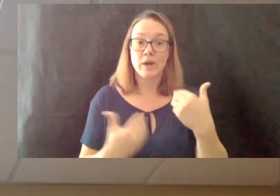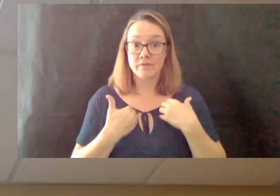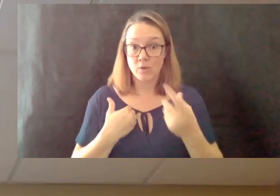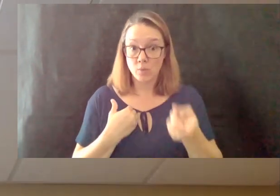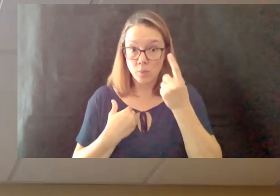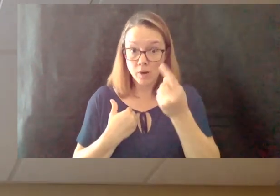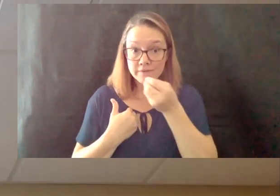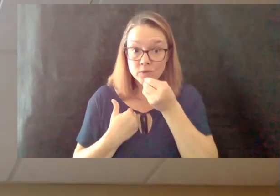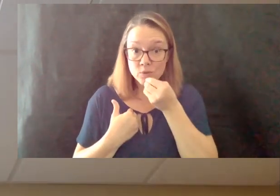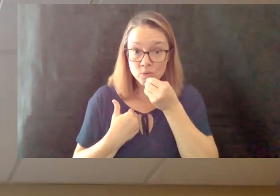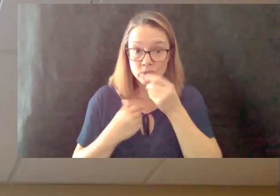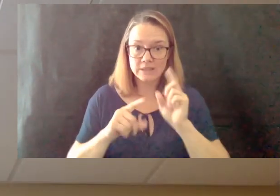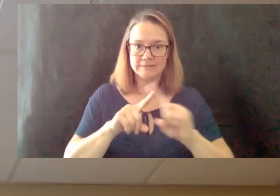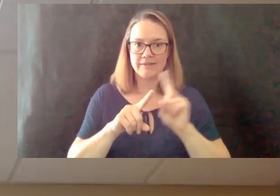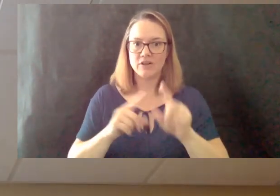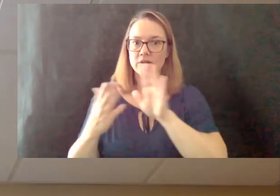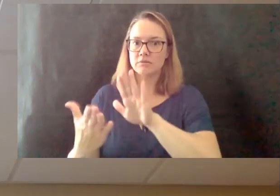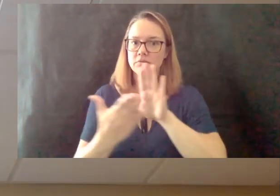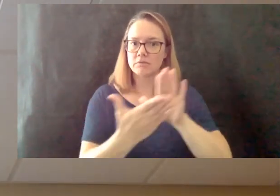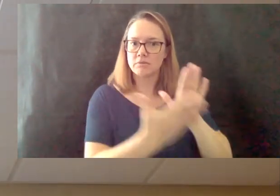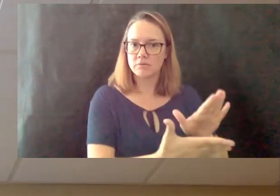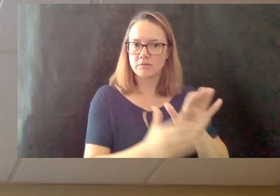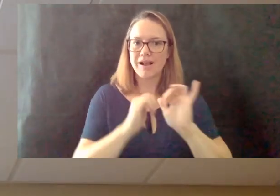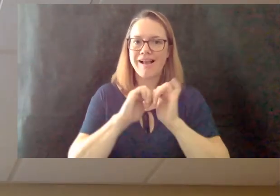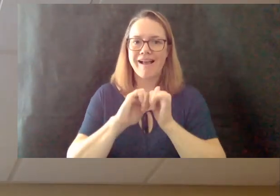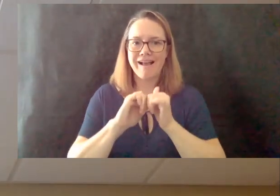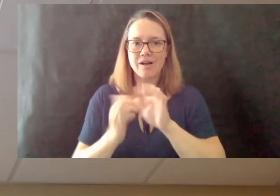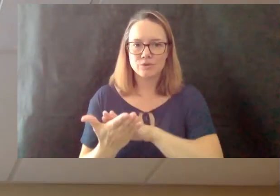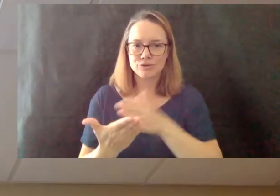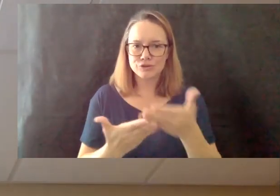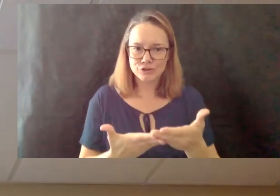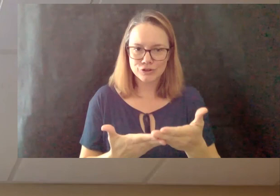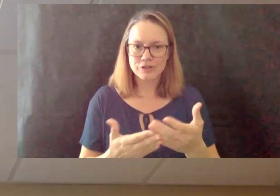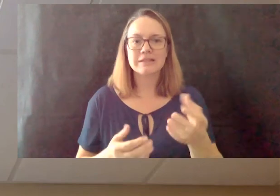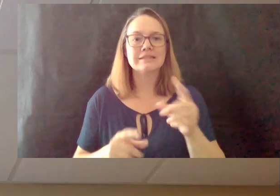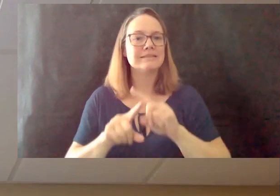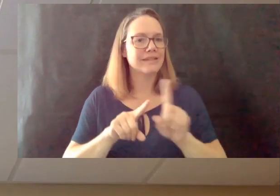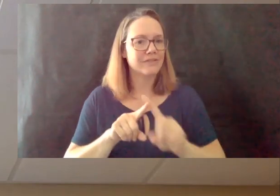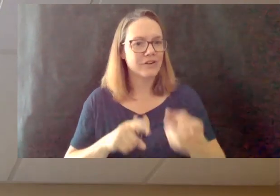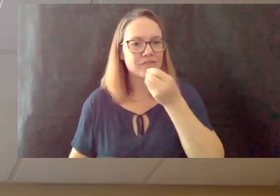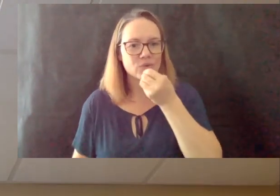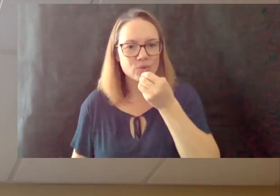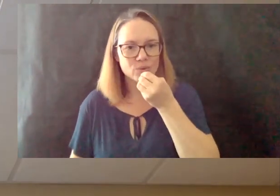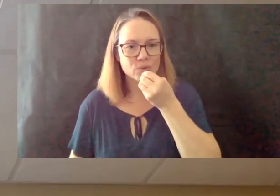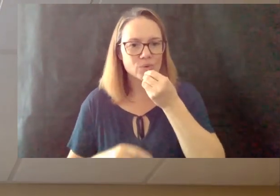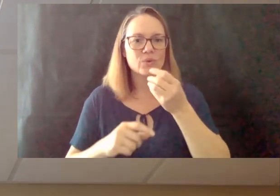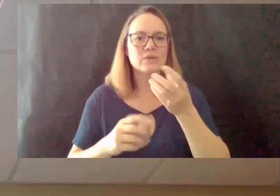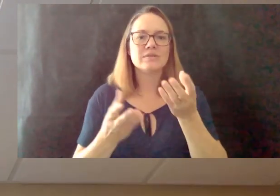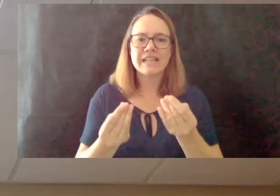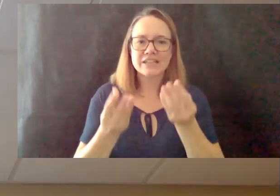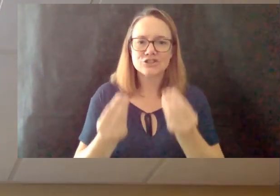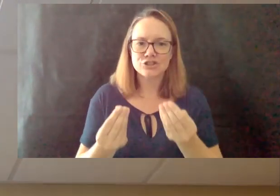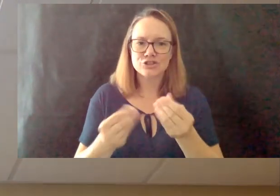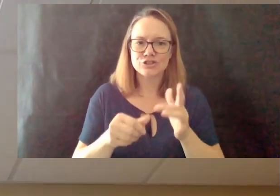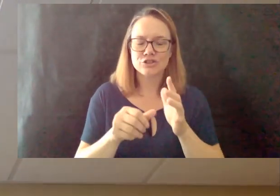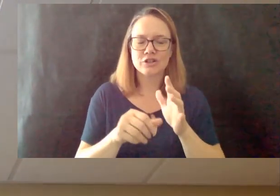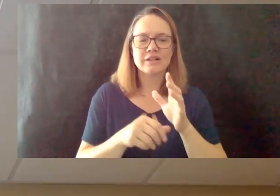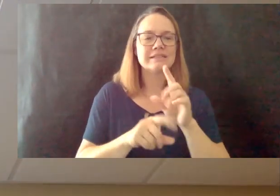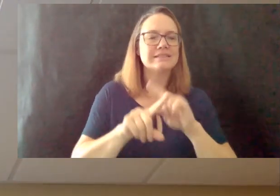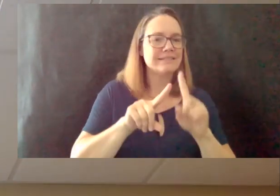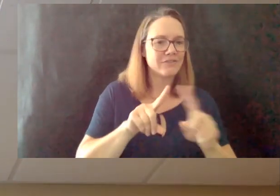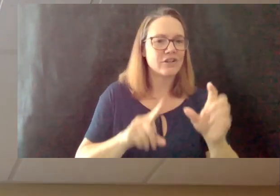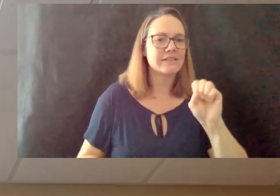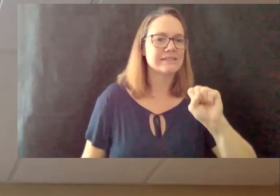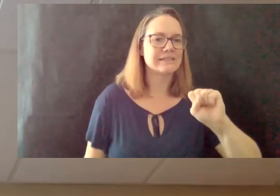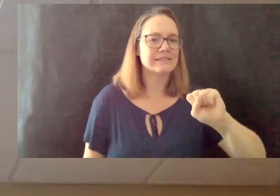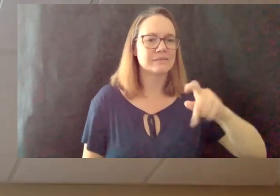that you can create with one single ingredient, different methods to create different textures, different flavors, different seasonings. And